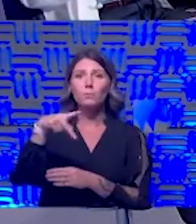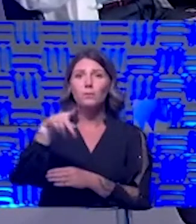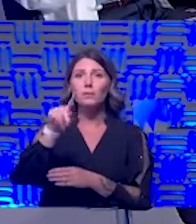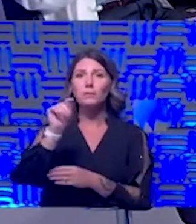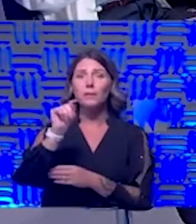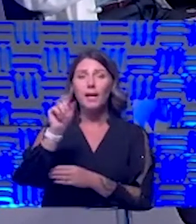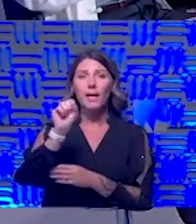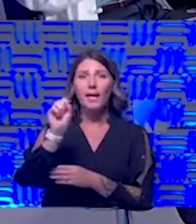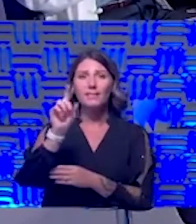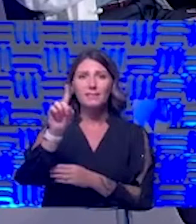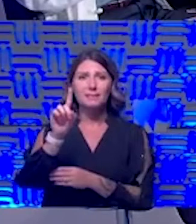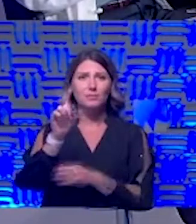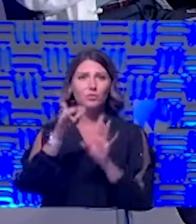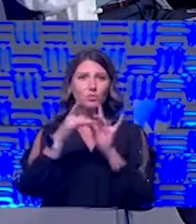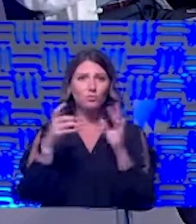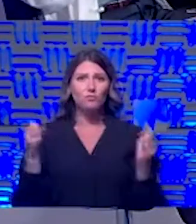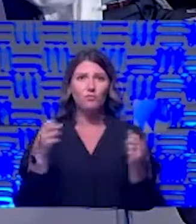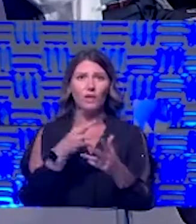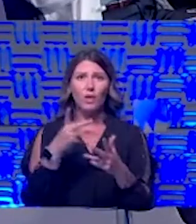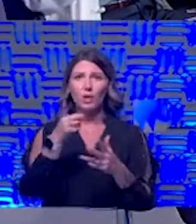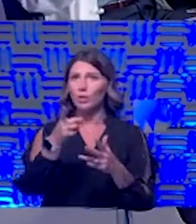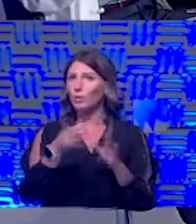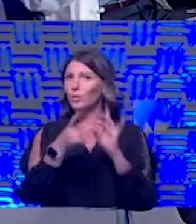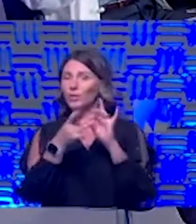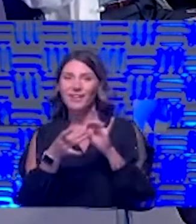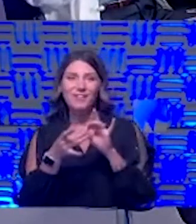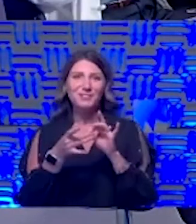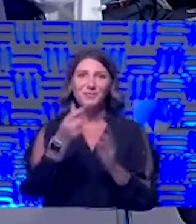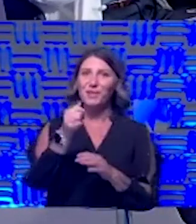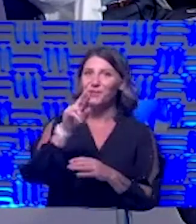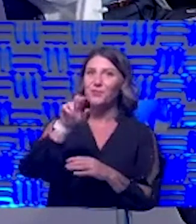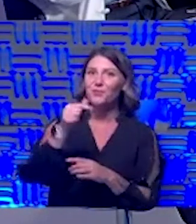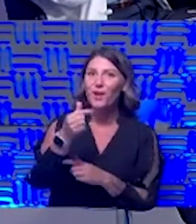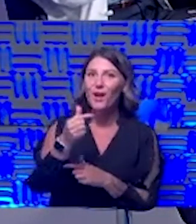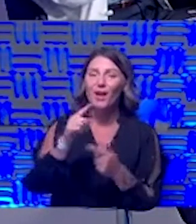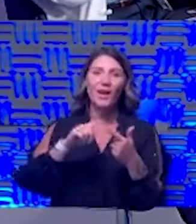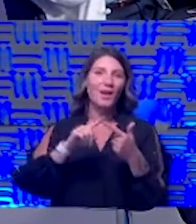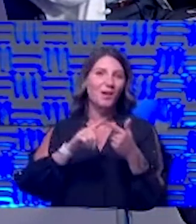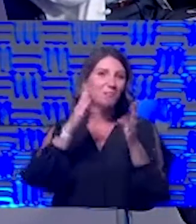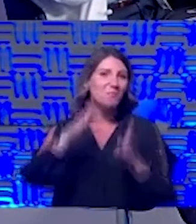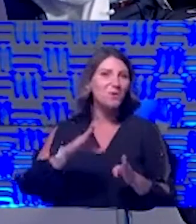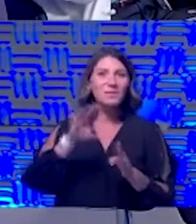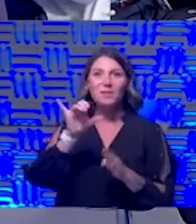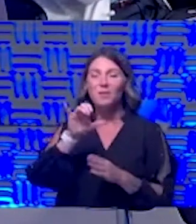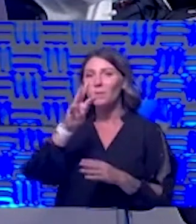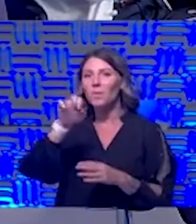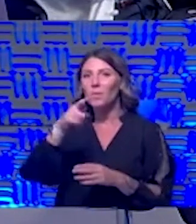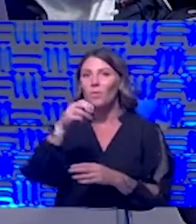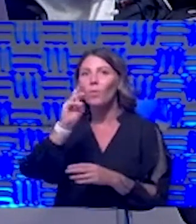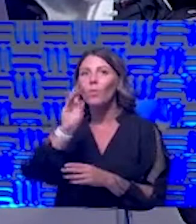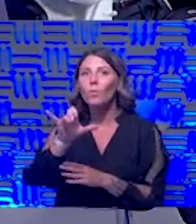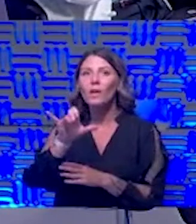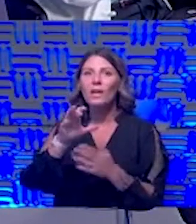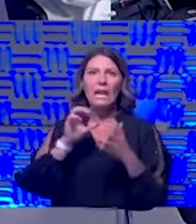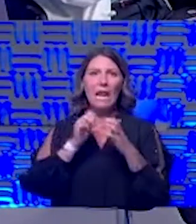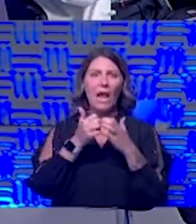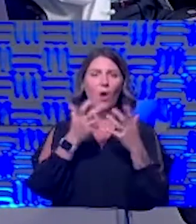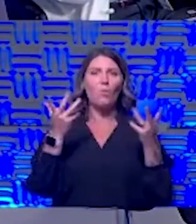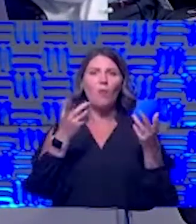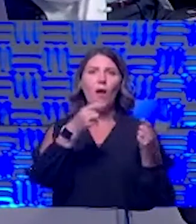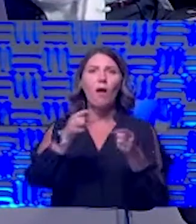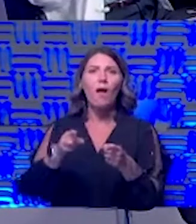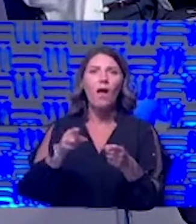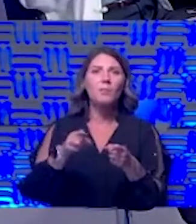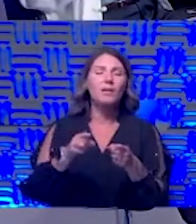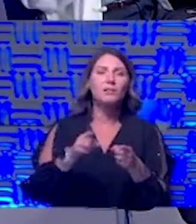fear, you must have connected to a Greg or a Whitney. How did it go? What kind of things started opening doors for